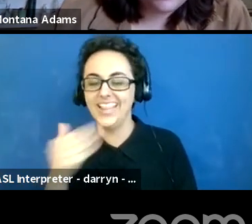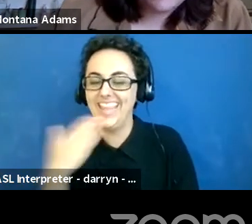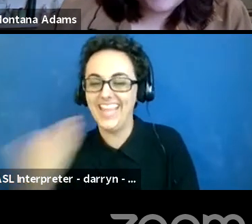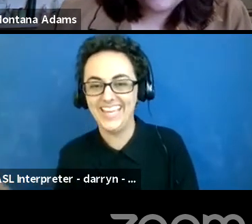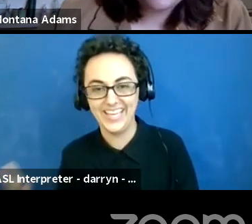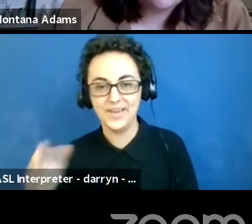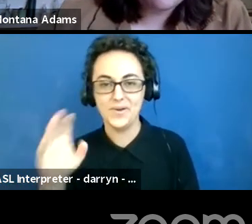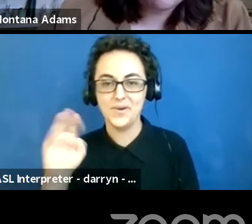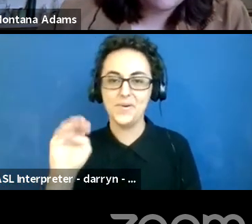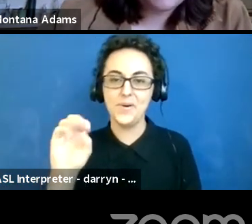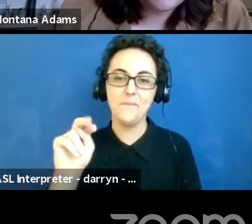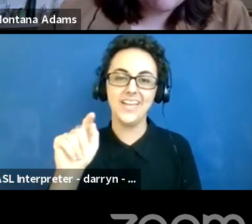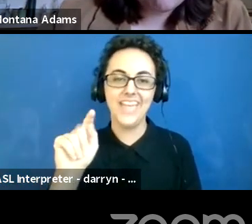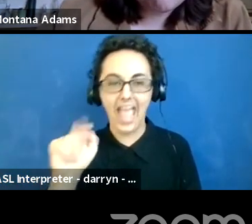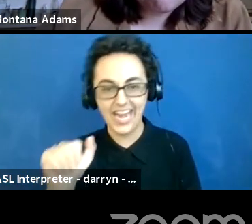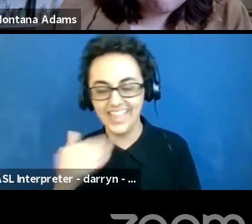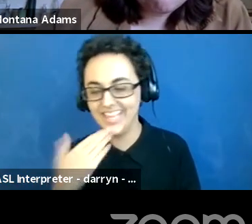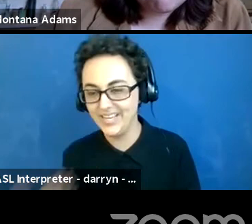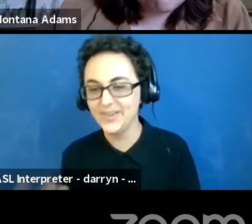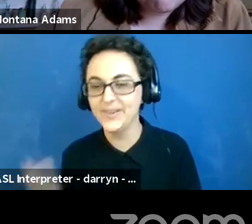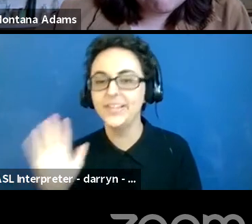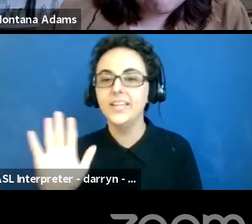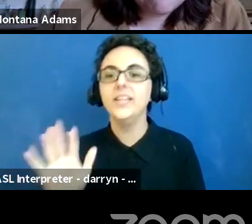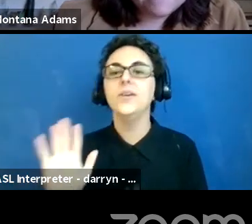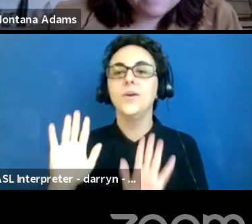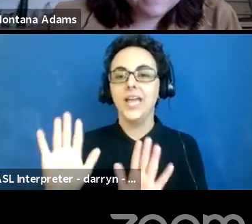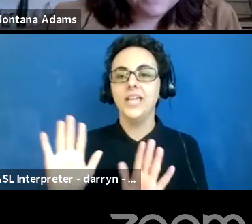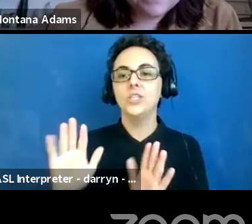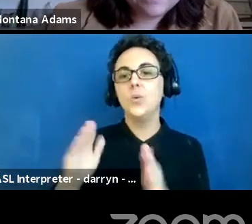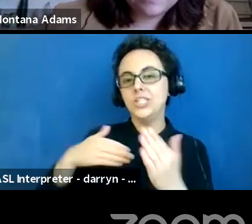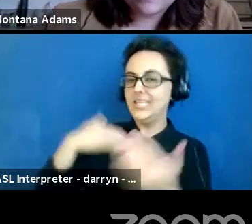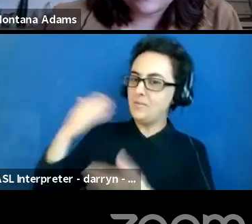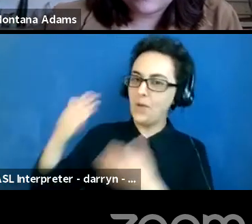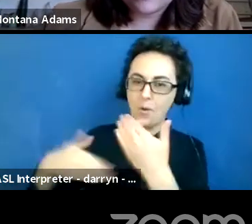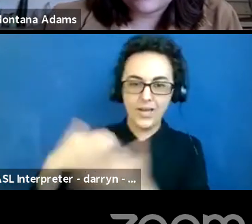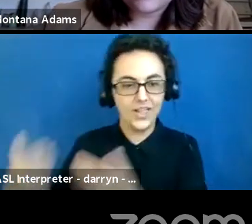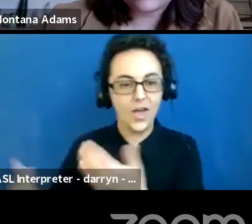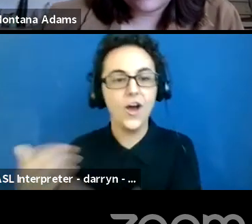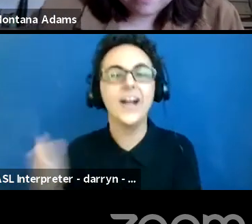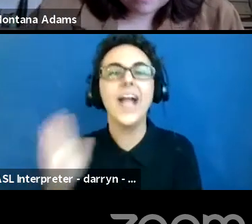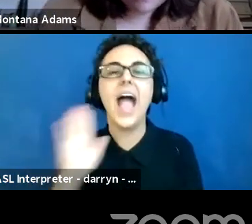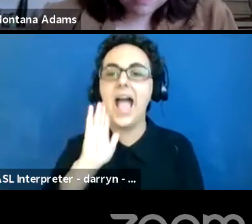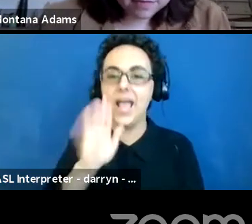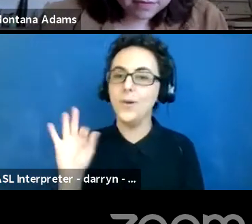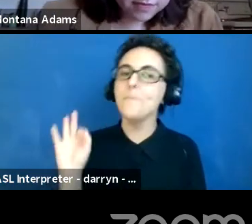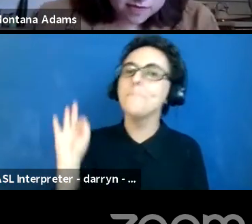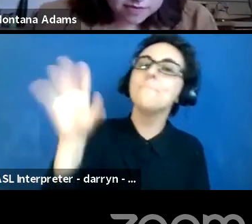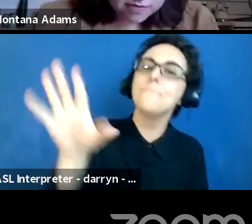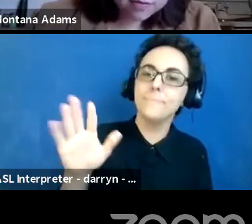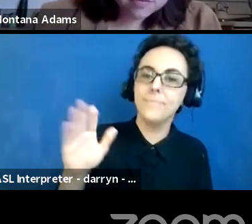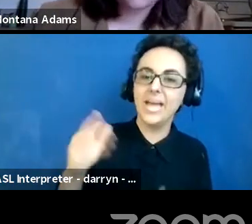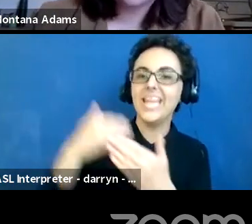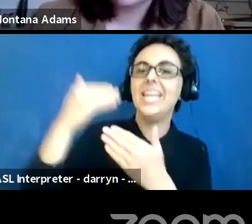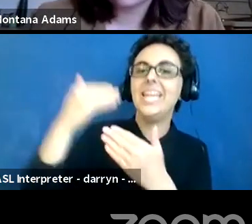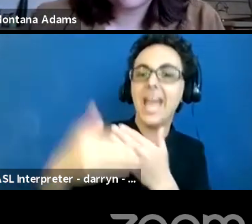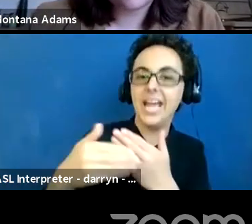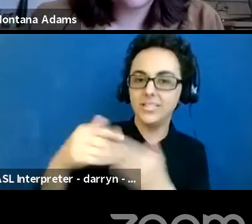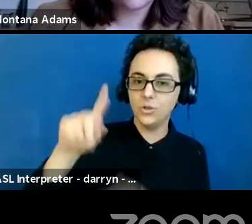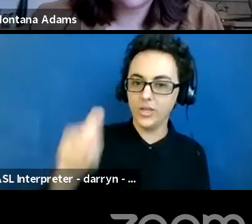Just so we keep going along, I'm gonna drop in the next question, but again, feel free to go